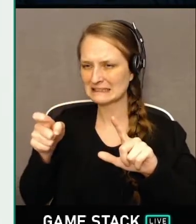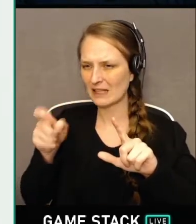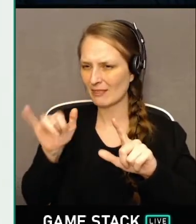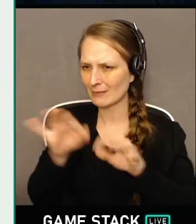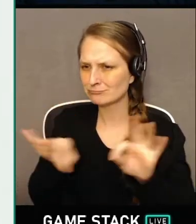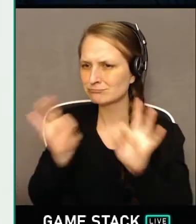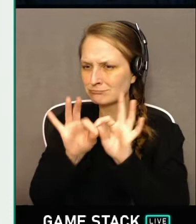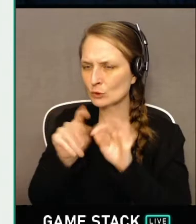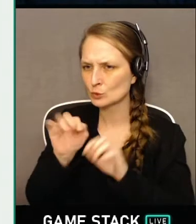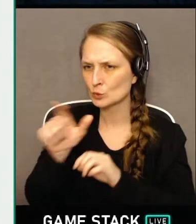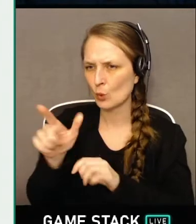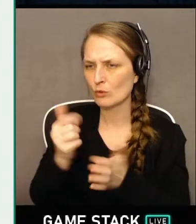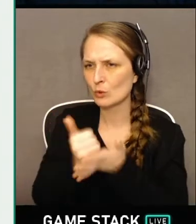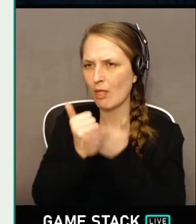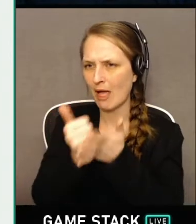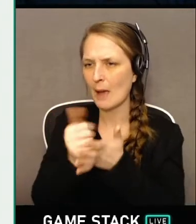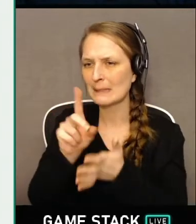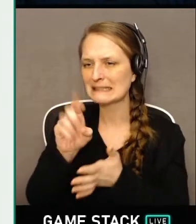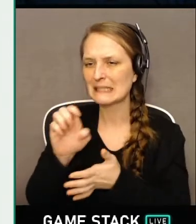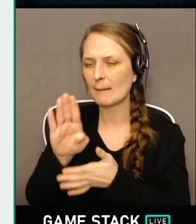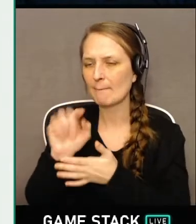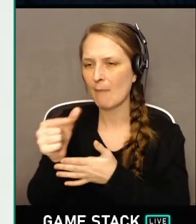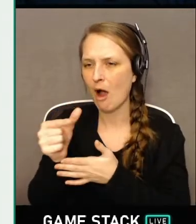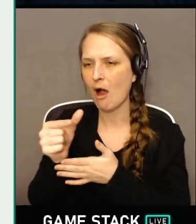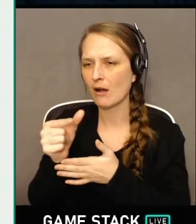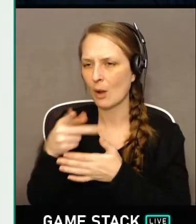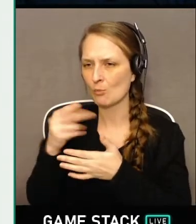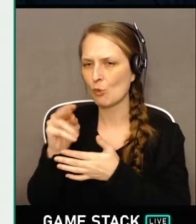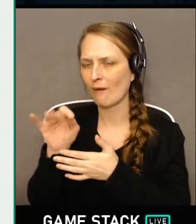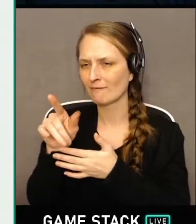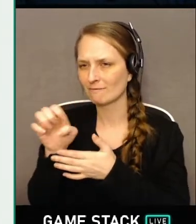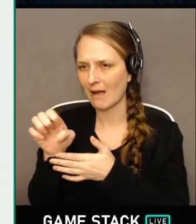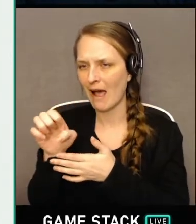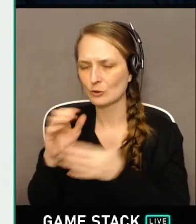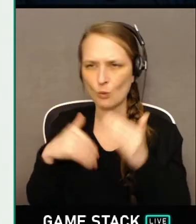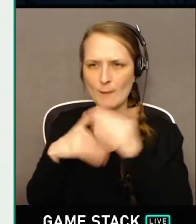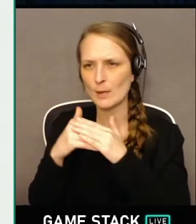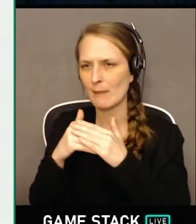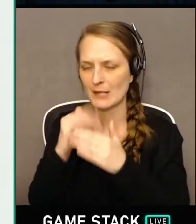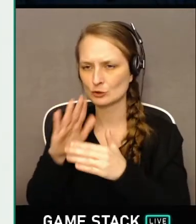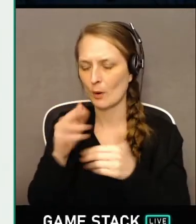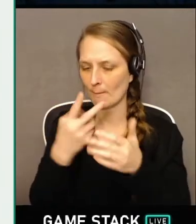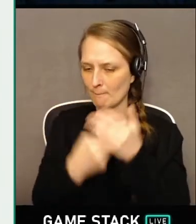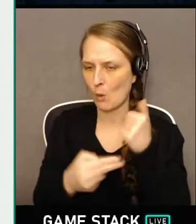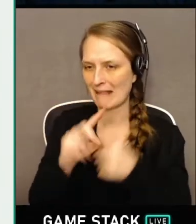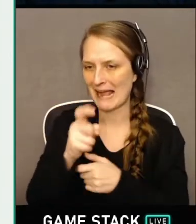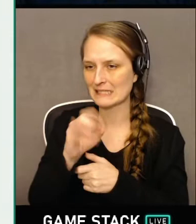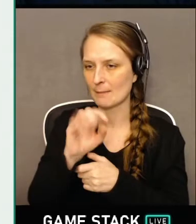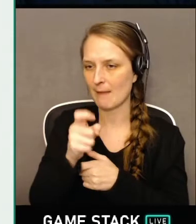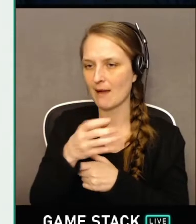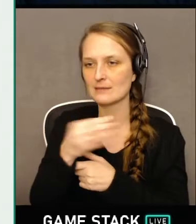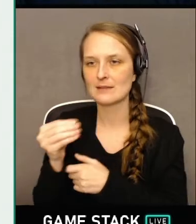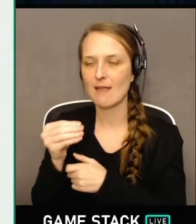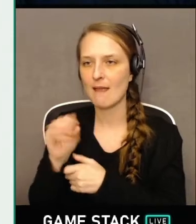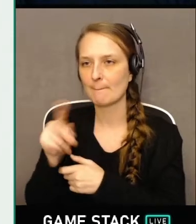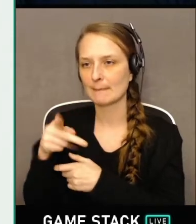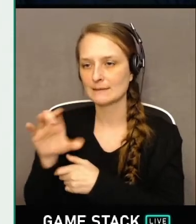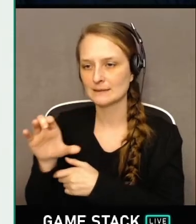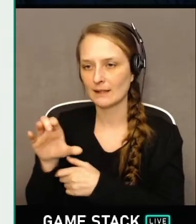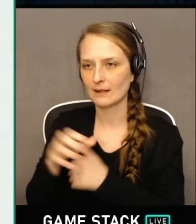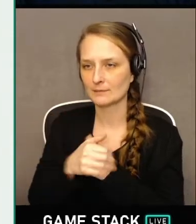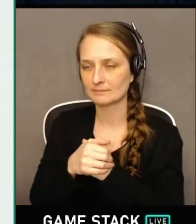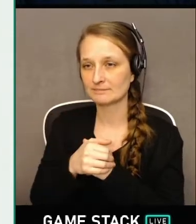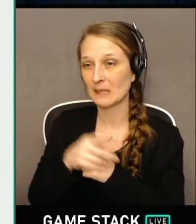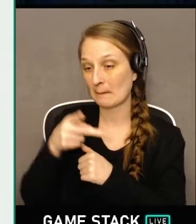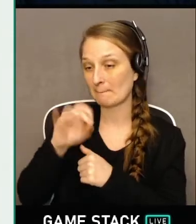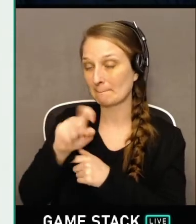debug, profile, and optimize the DX12 games on both PC and Xbox. Pix includes a